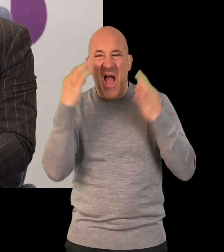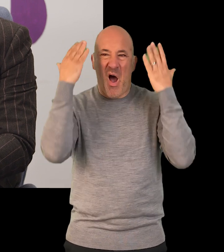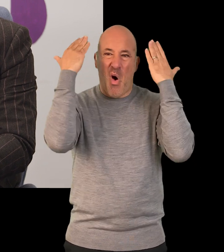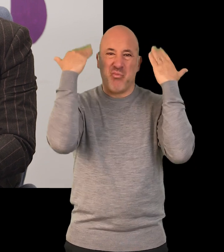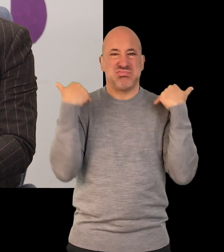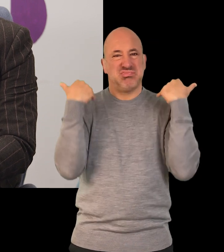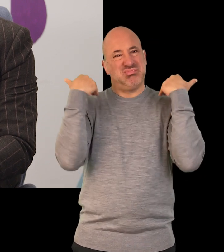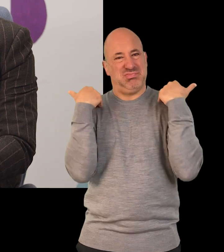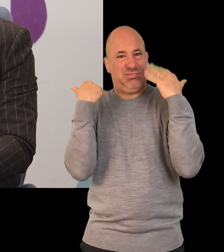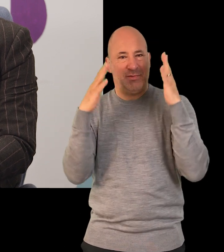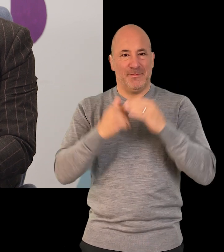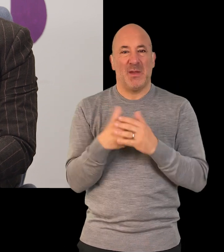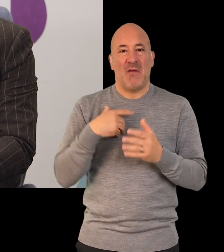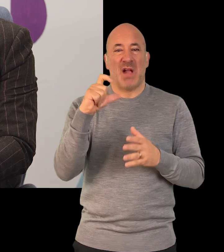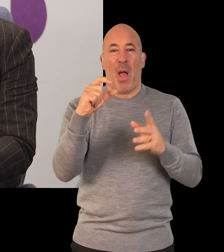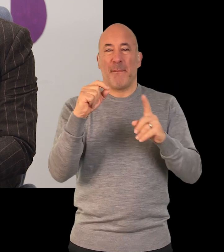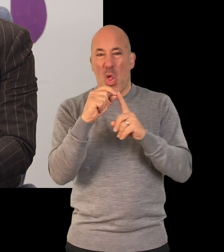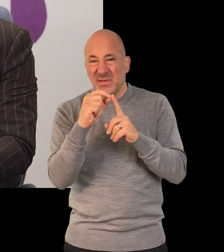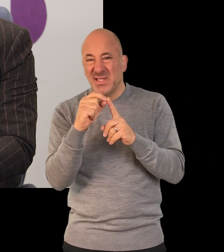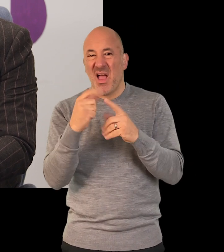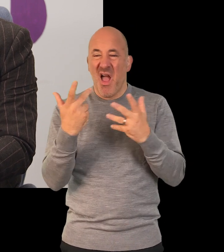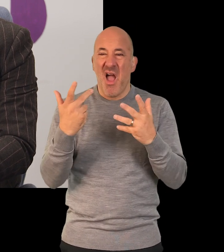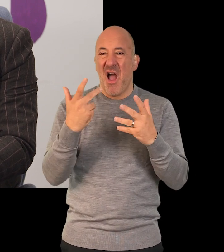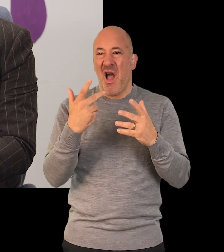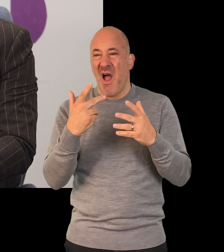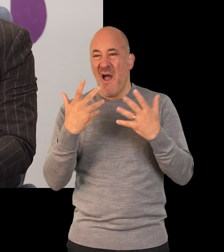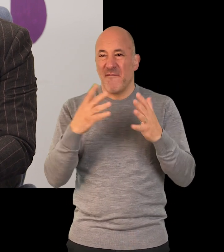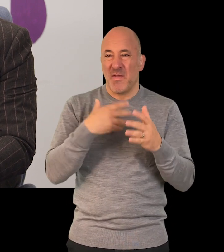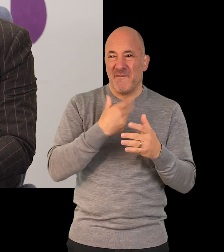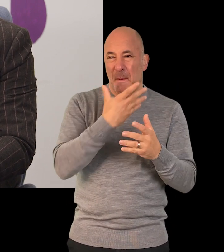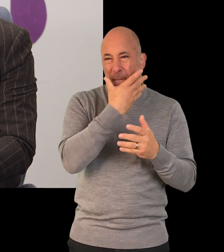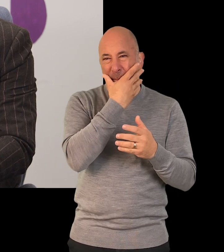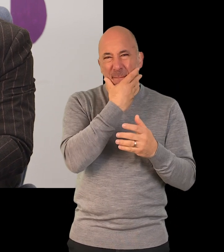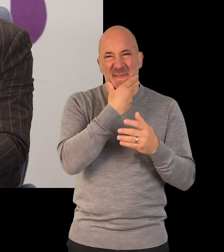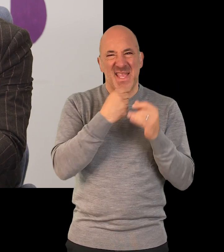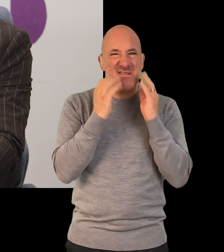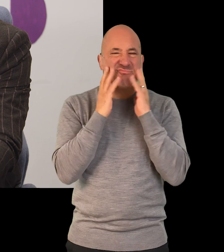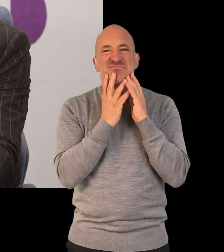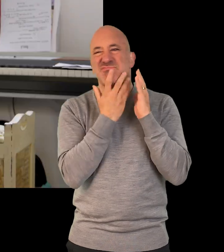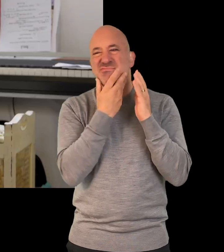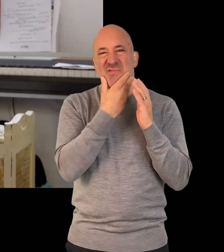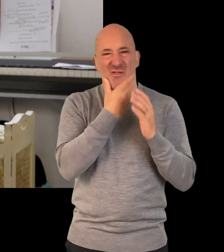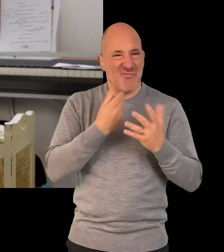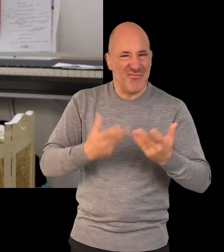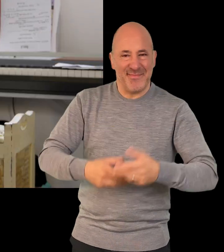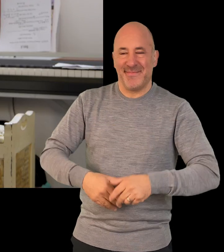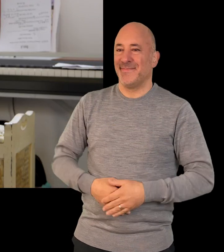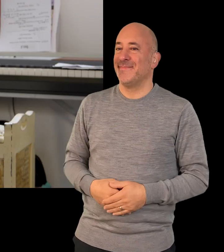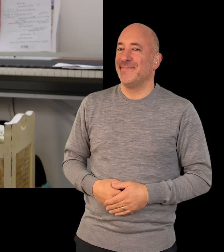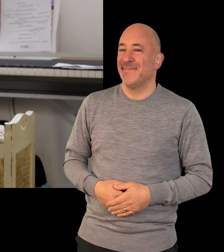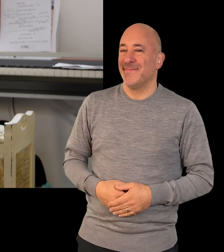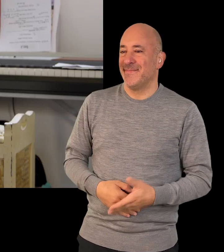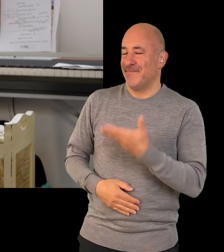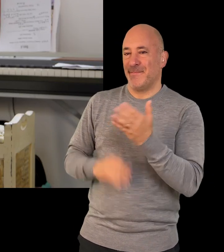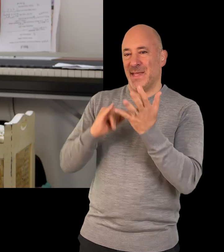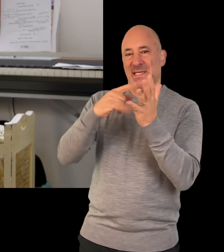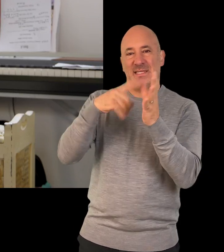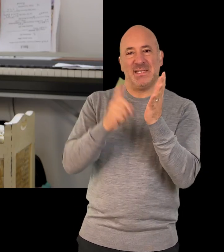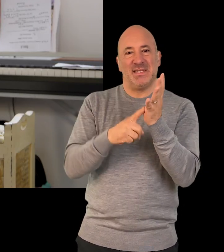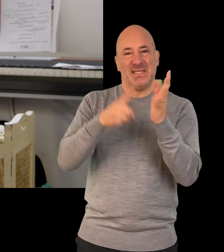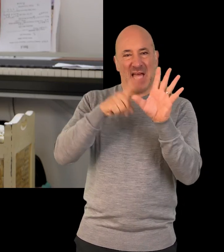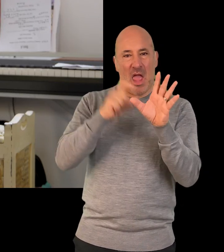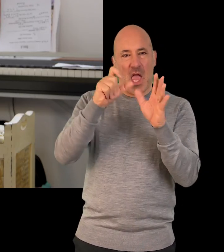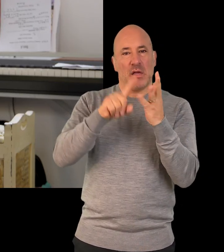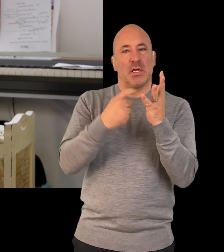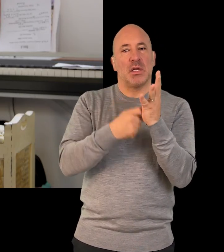palsy and, sort of a rough beard today. My name's Sally Currie. I'm a